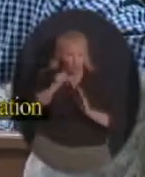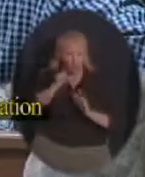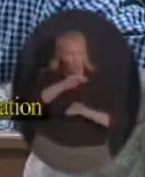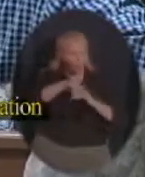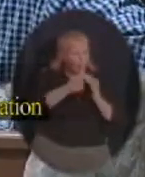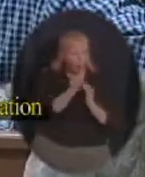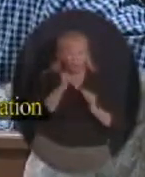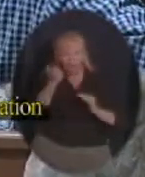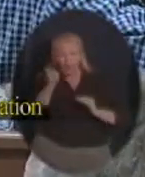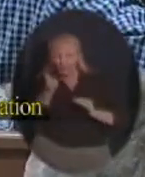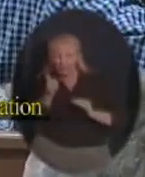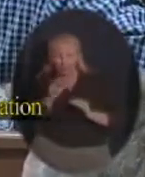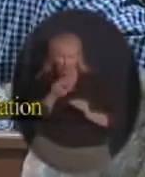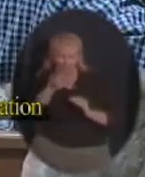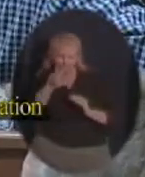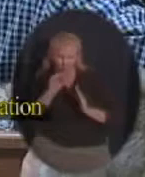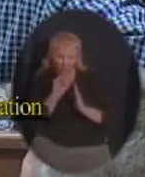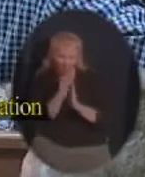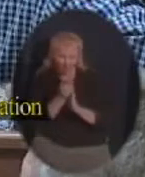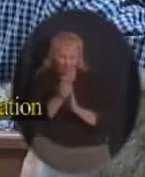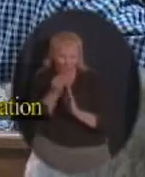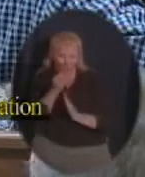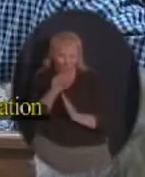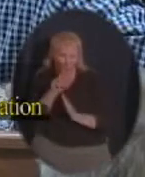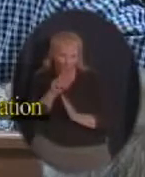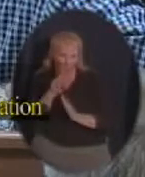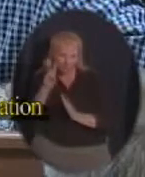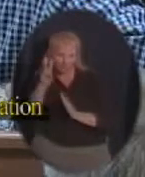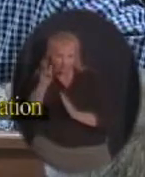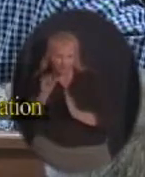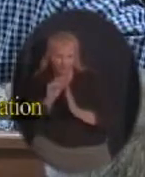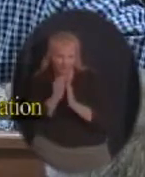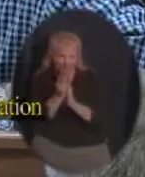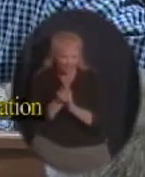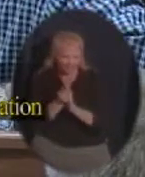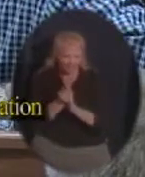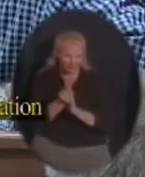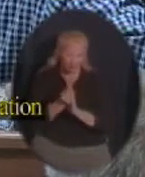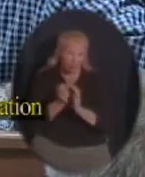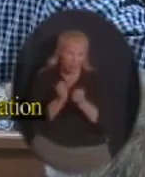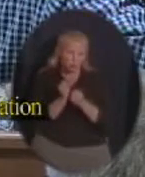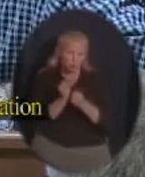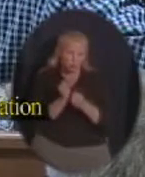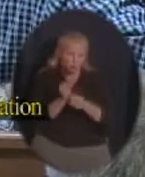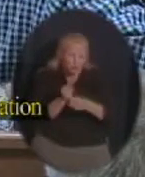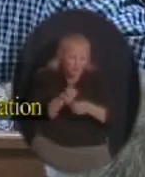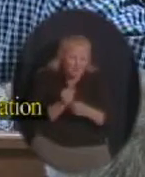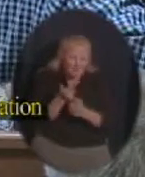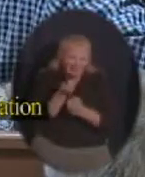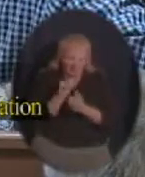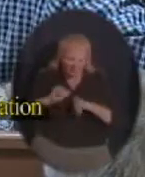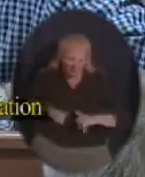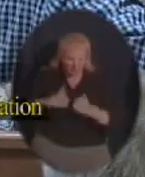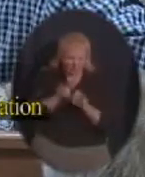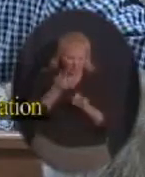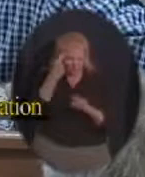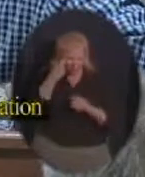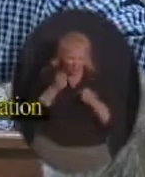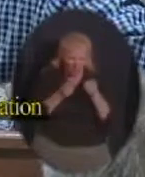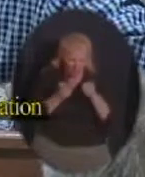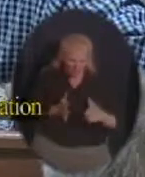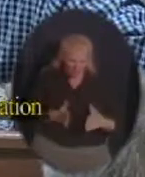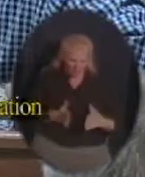or 60-minute time blocks, which creates a little bit of a challenge for our administrators or those who work on the